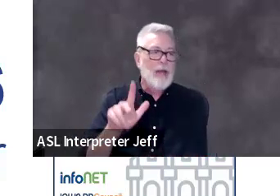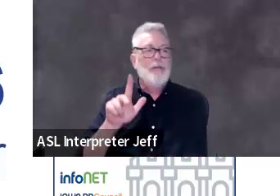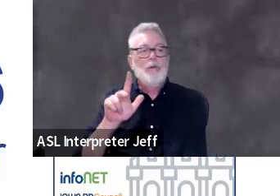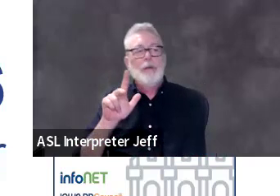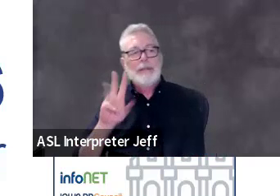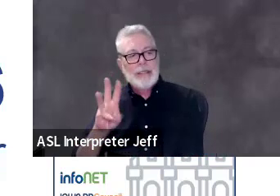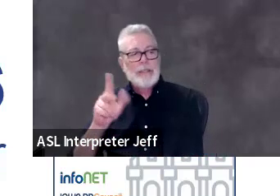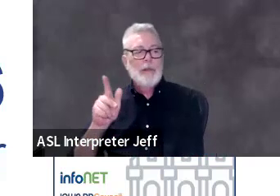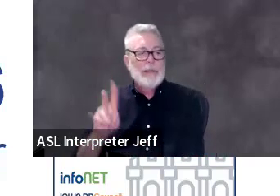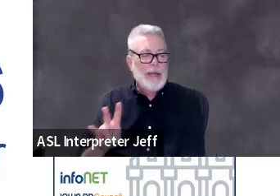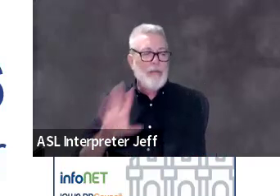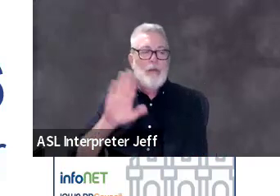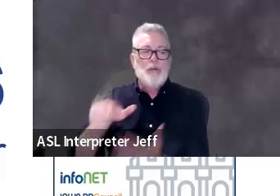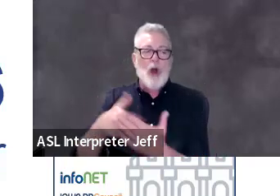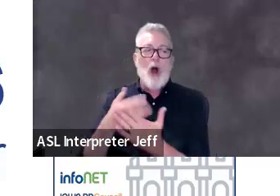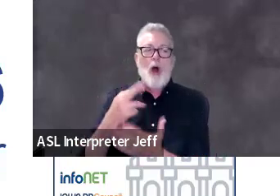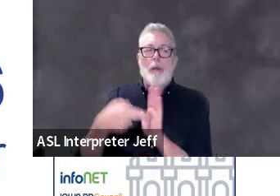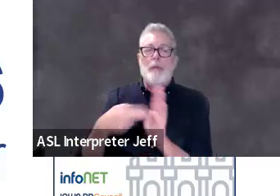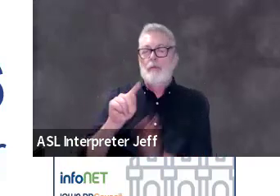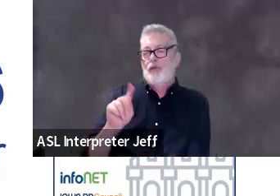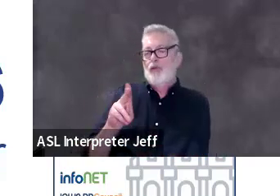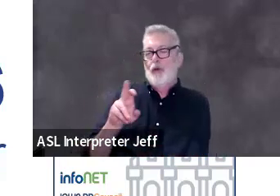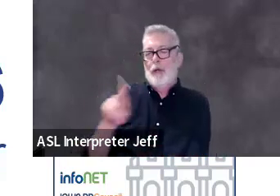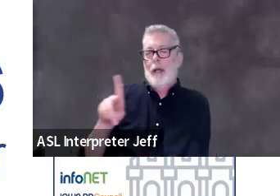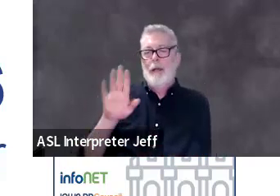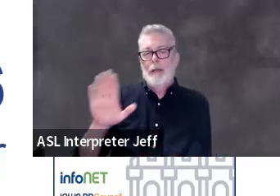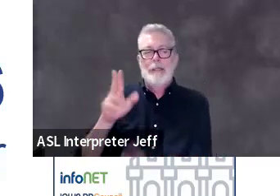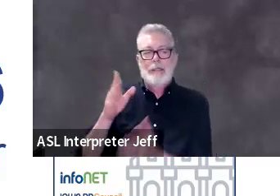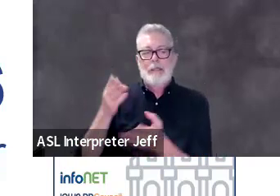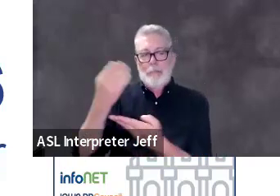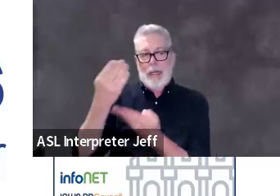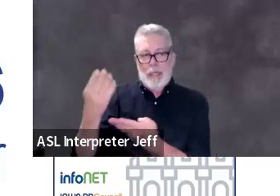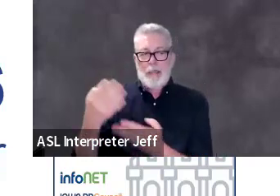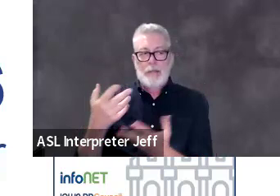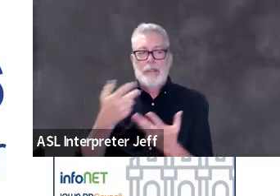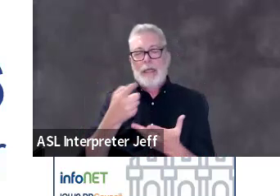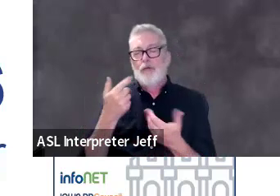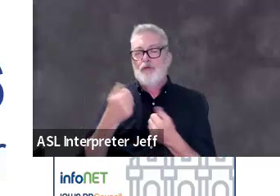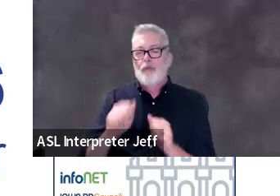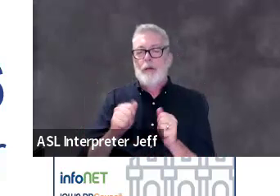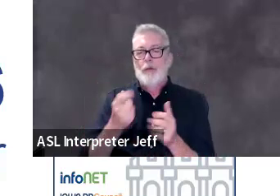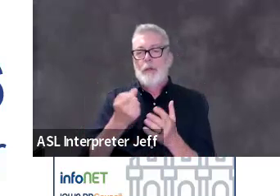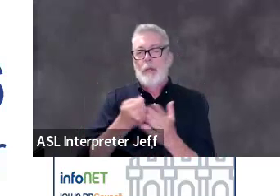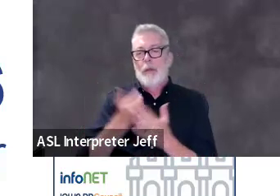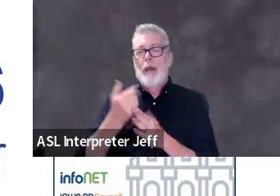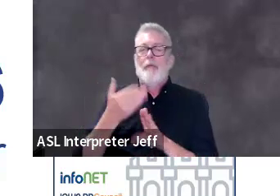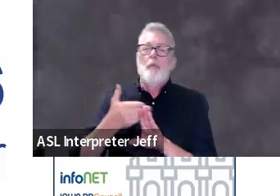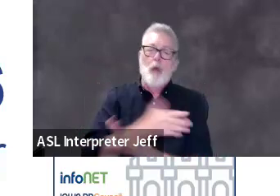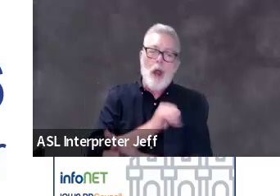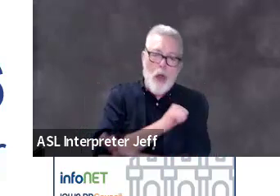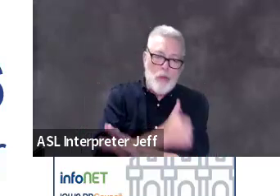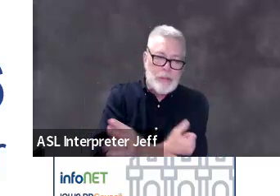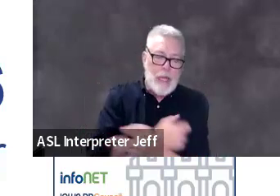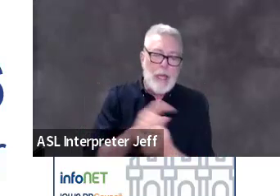427. Those are all Representative Turek's bills to try to get rid of prior authorizations and